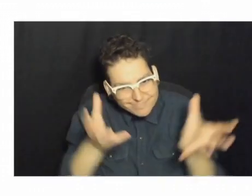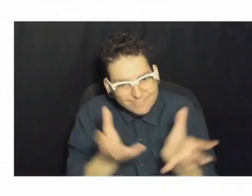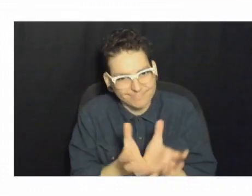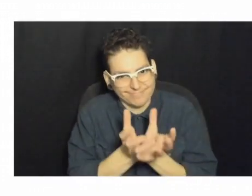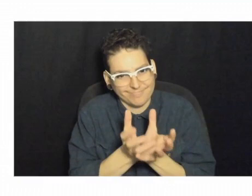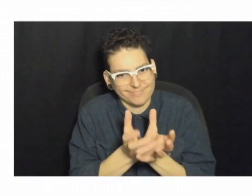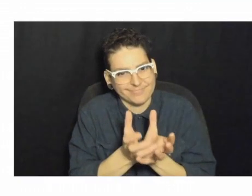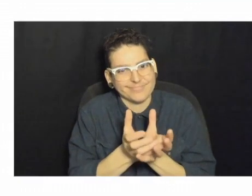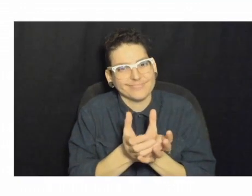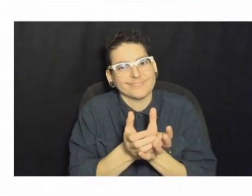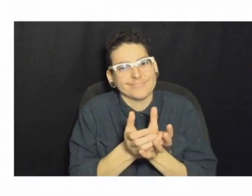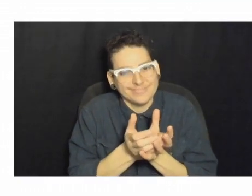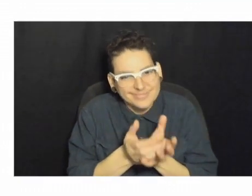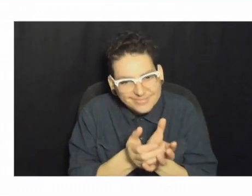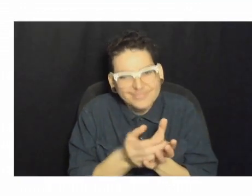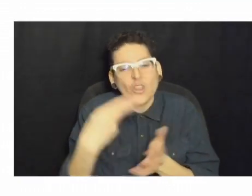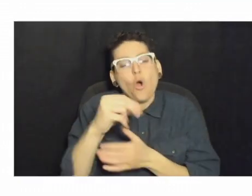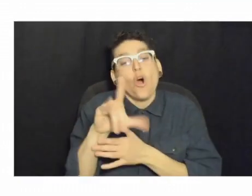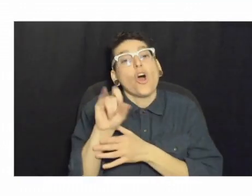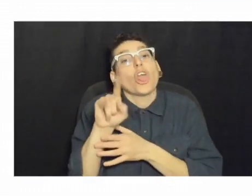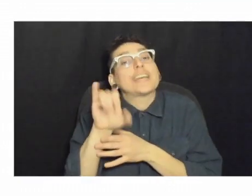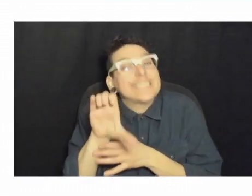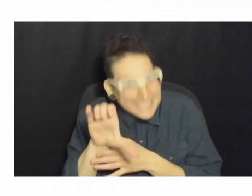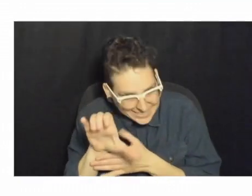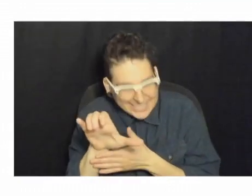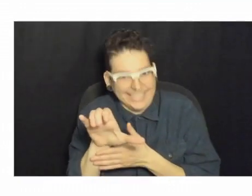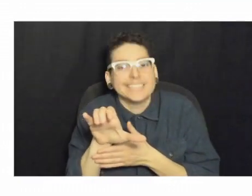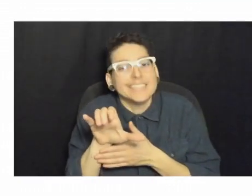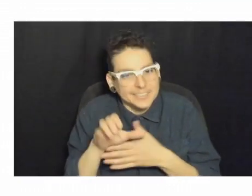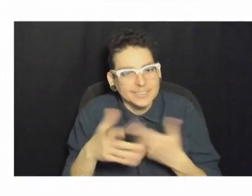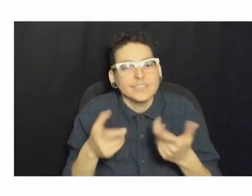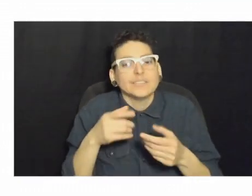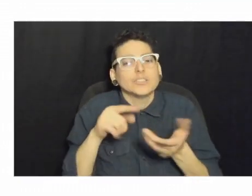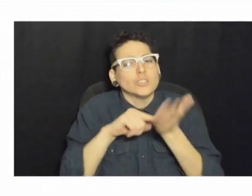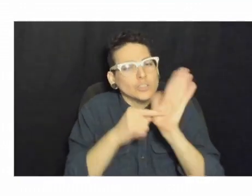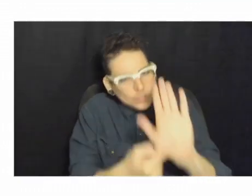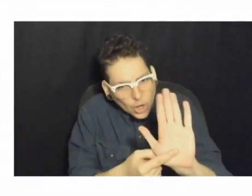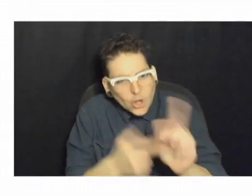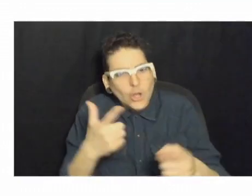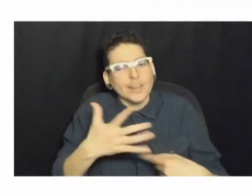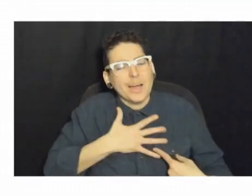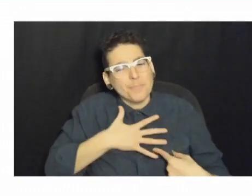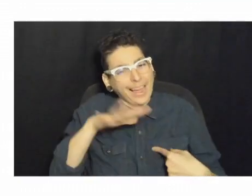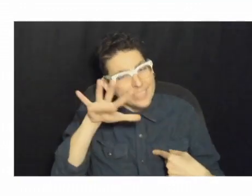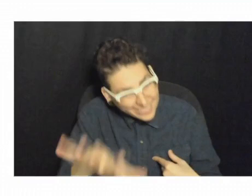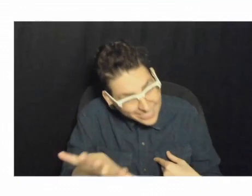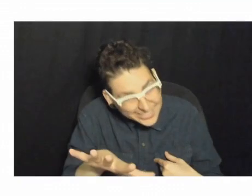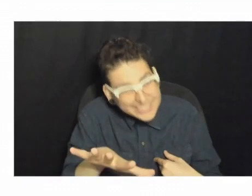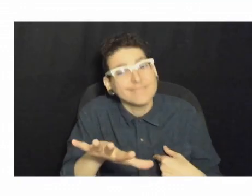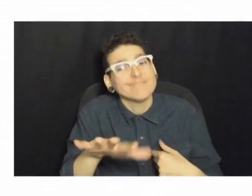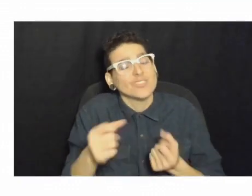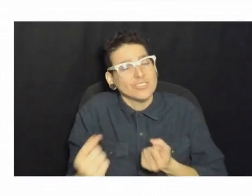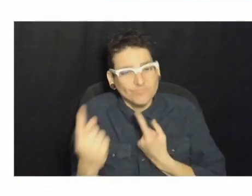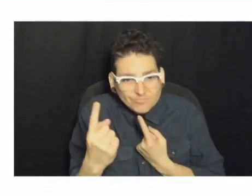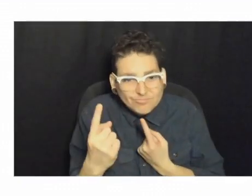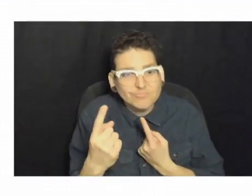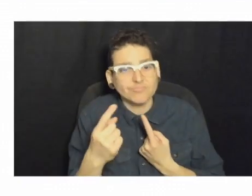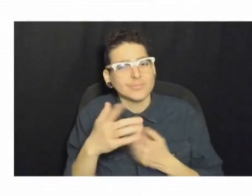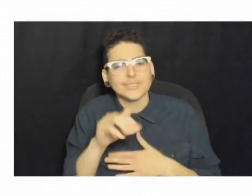time providing them scientifically sound guidance. So it's the whole person